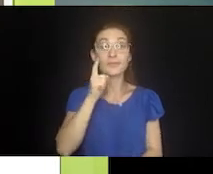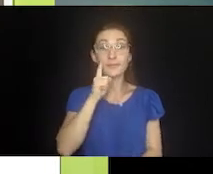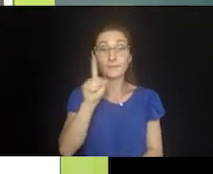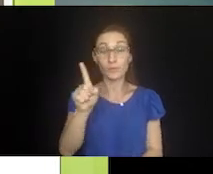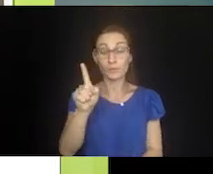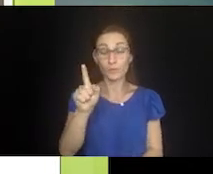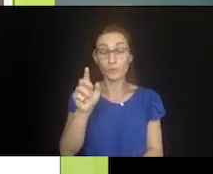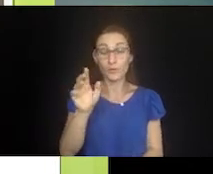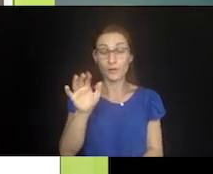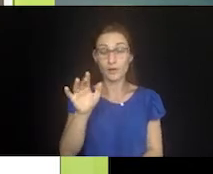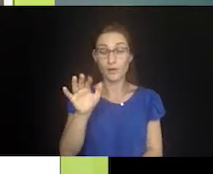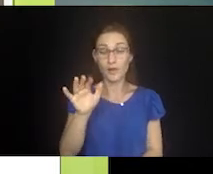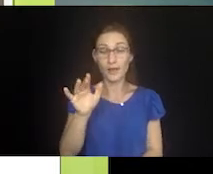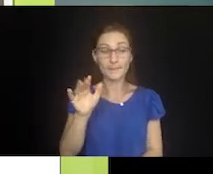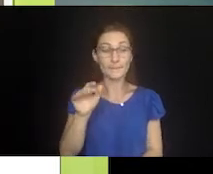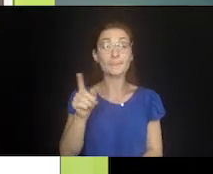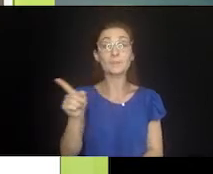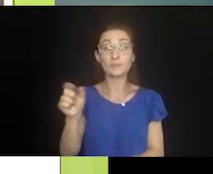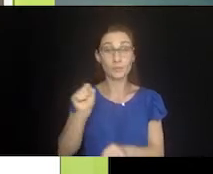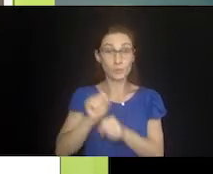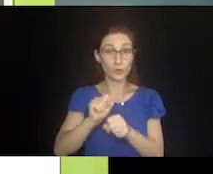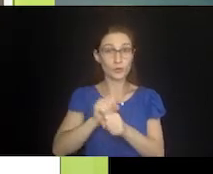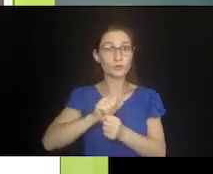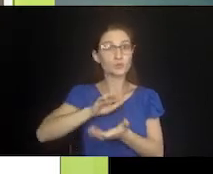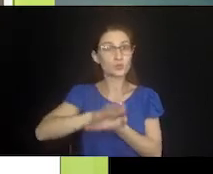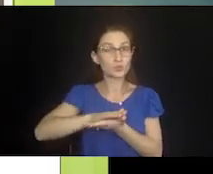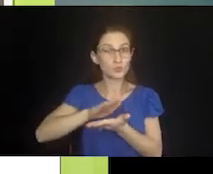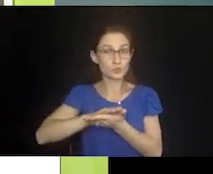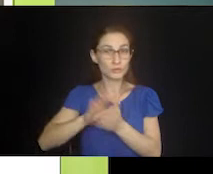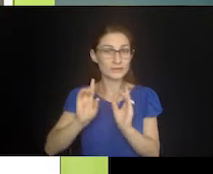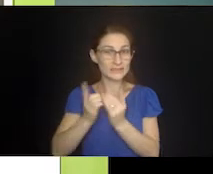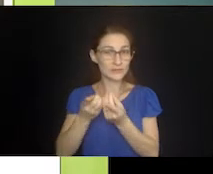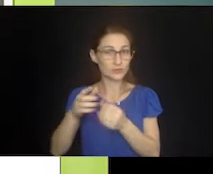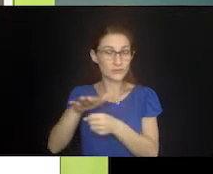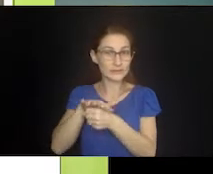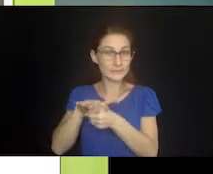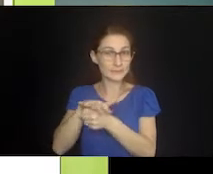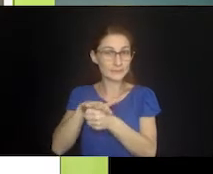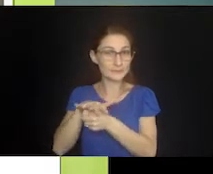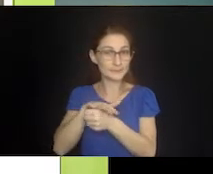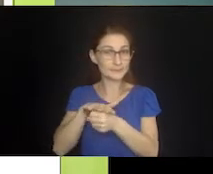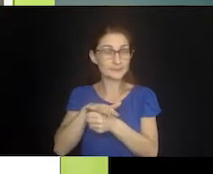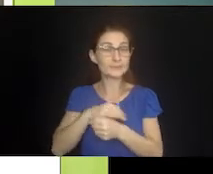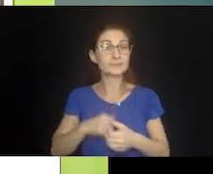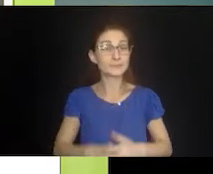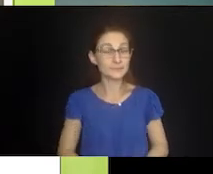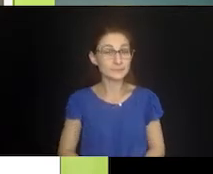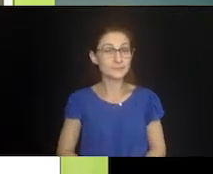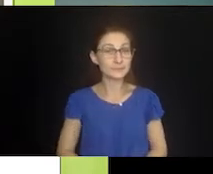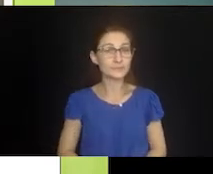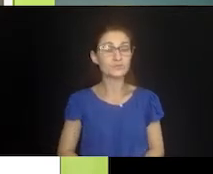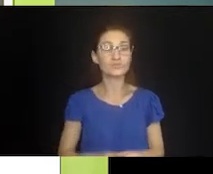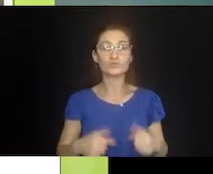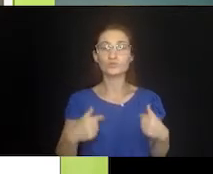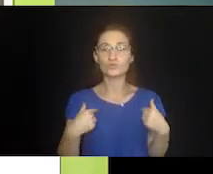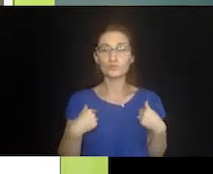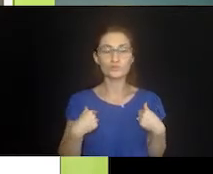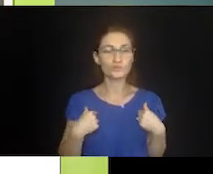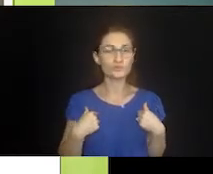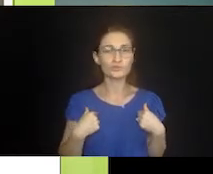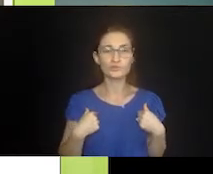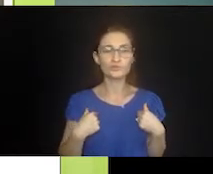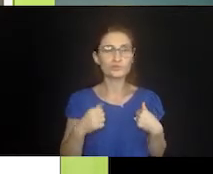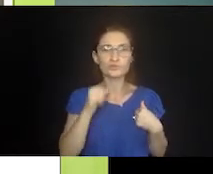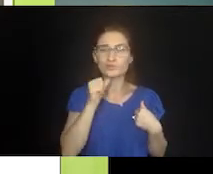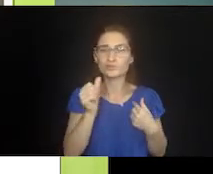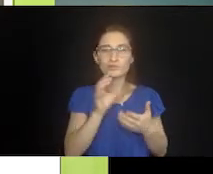for she works for in the school district, and so I'm not